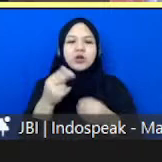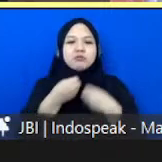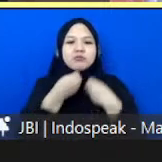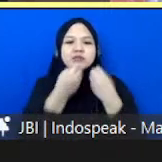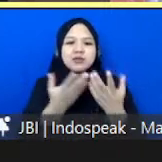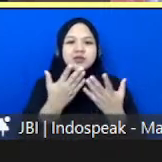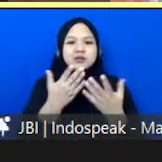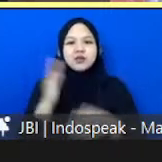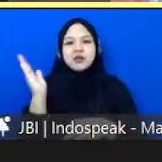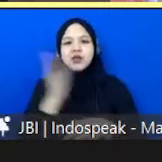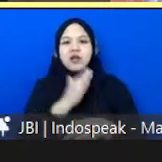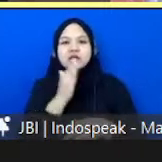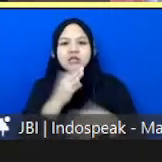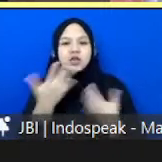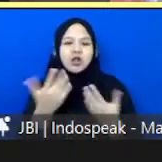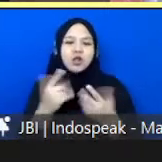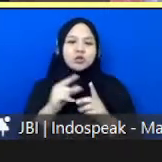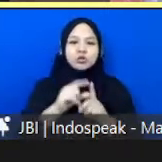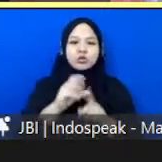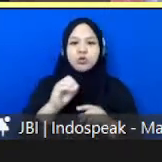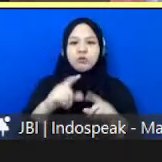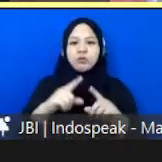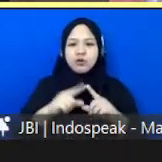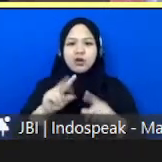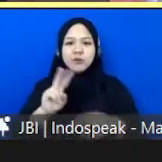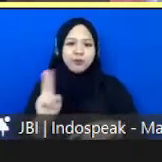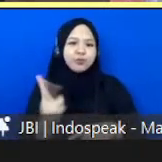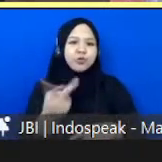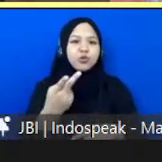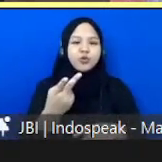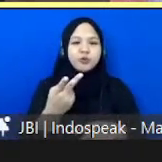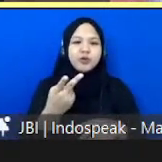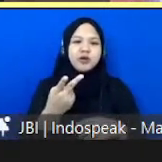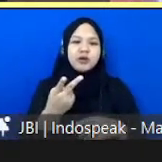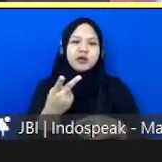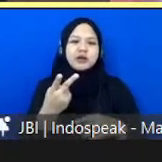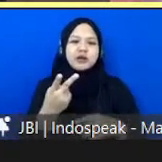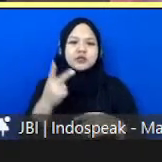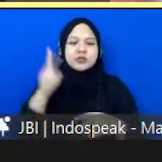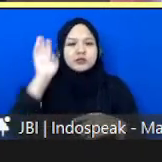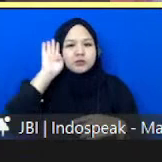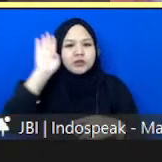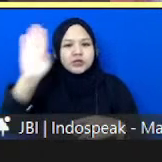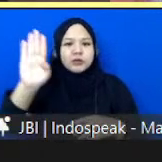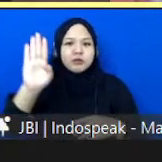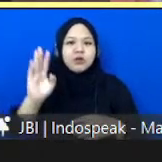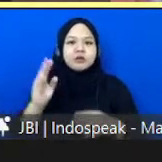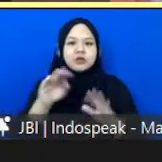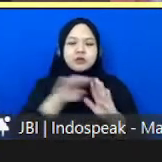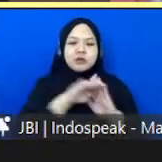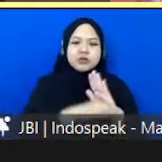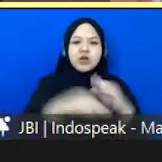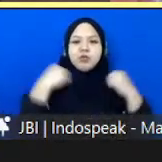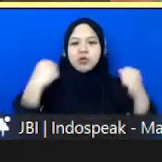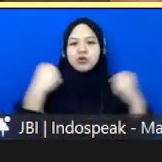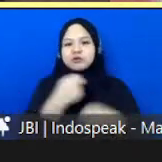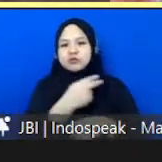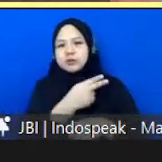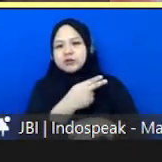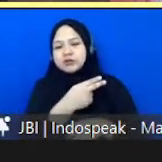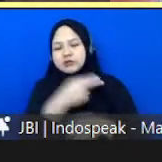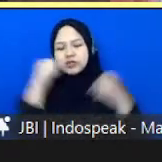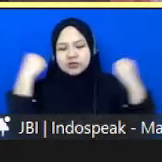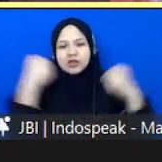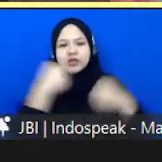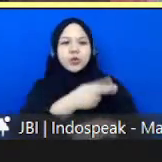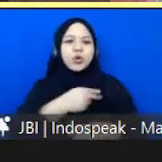and the likely future trajectory of health policy in Indonesia by examining the political dynamics that have shaped health policy in the